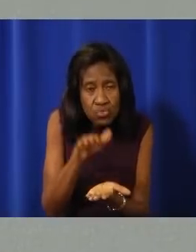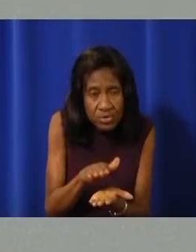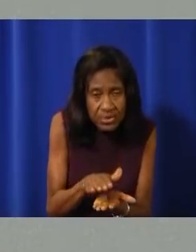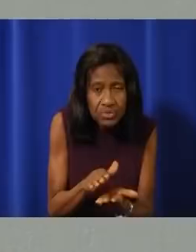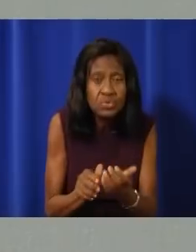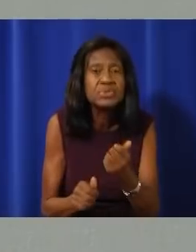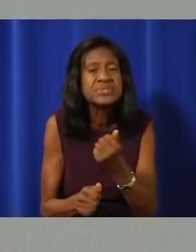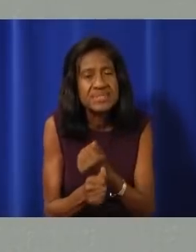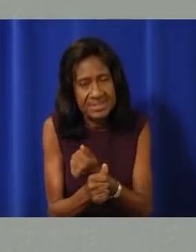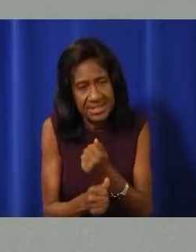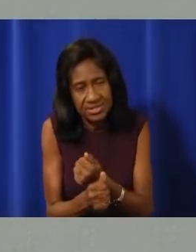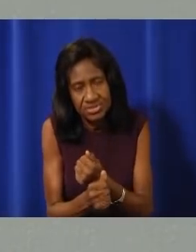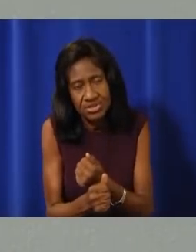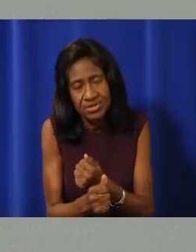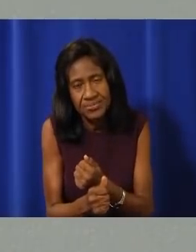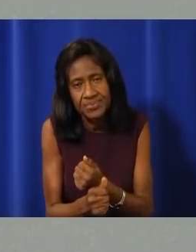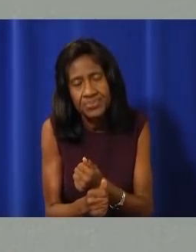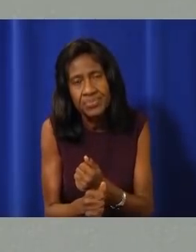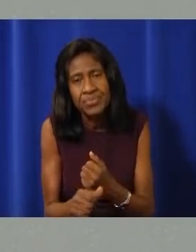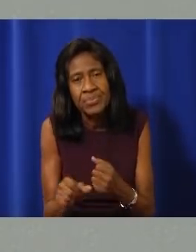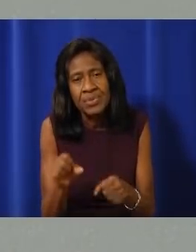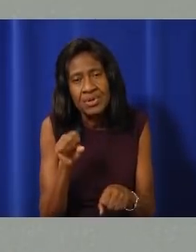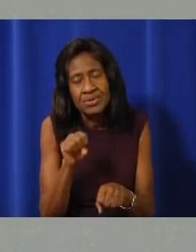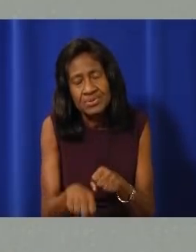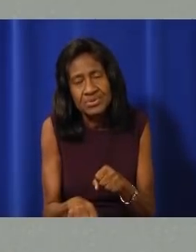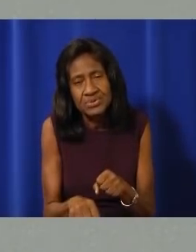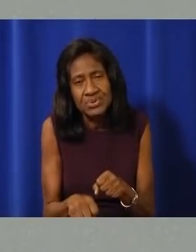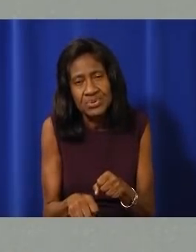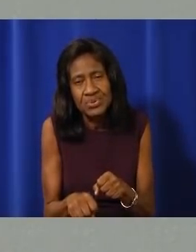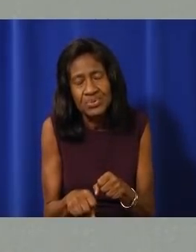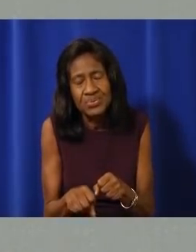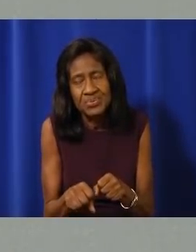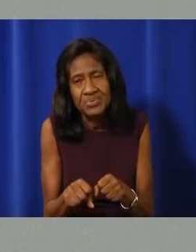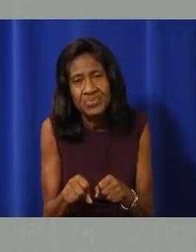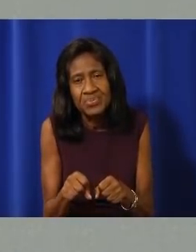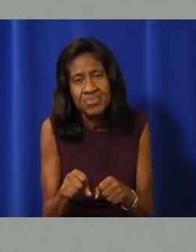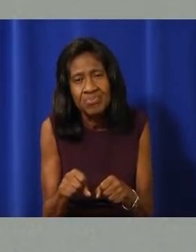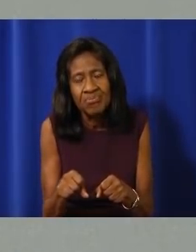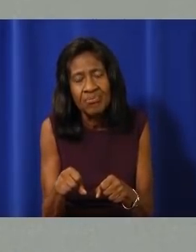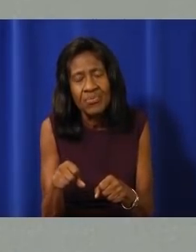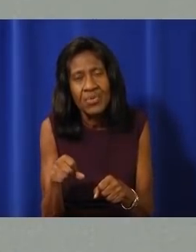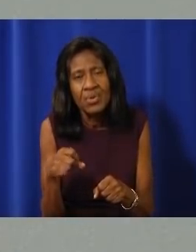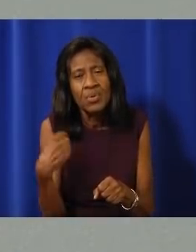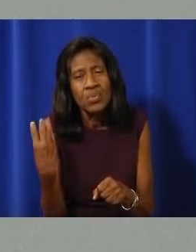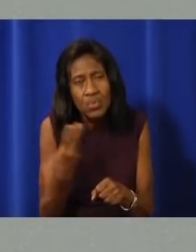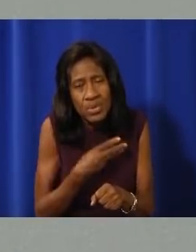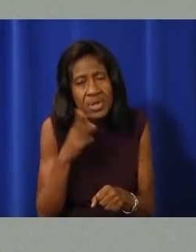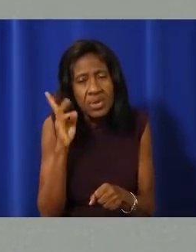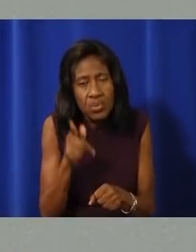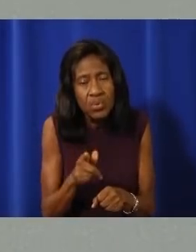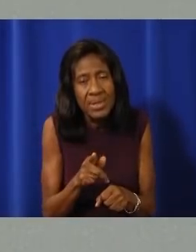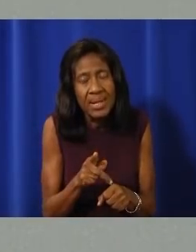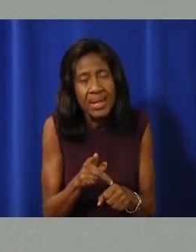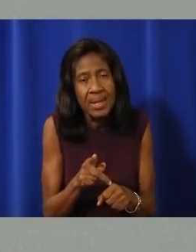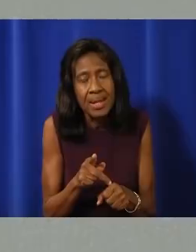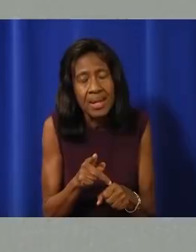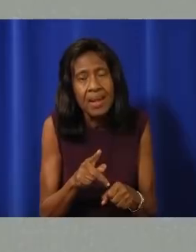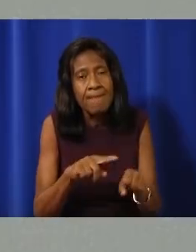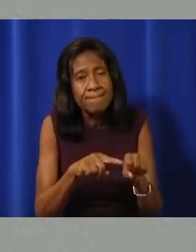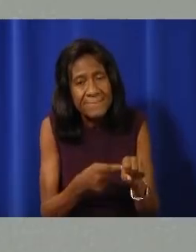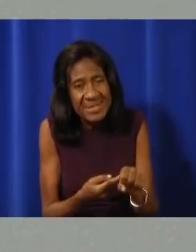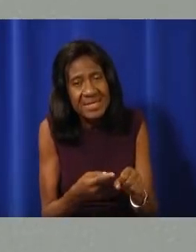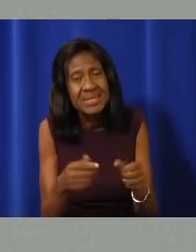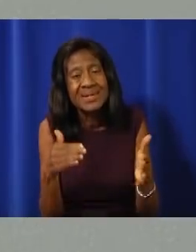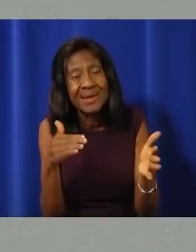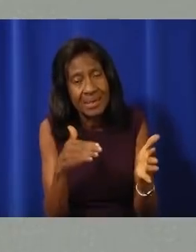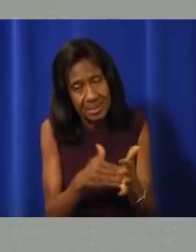So even though there's not a lot of evidence to support putting it back in, we're going to put it back on to